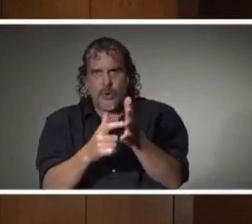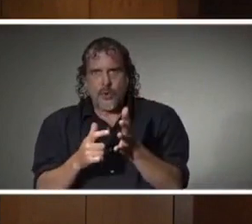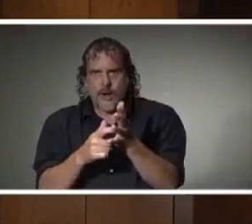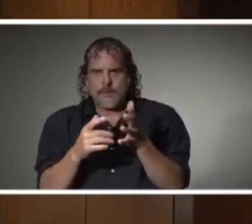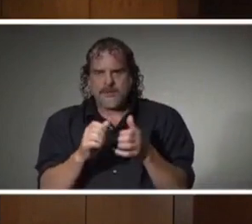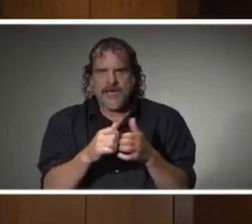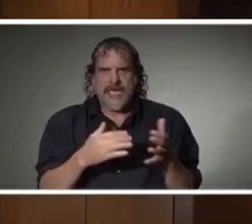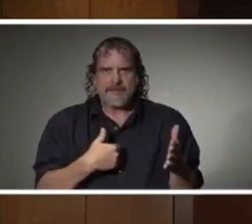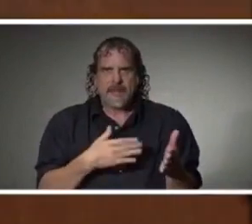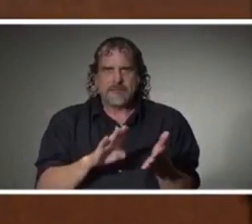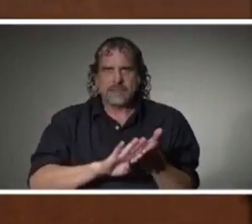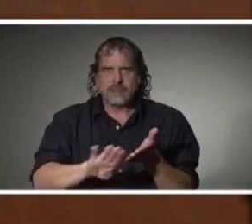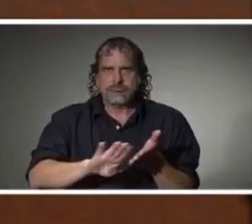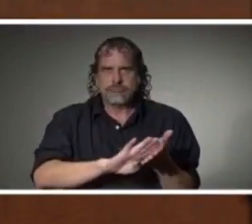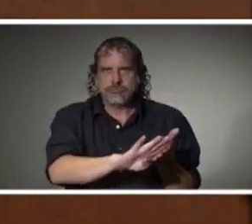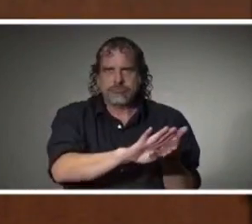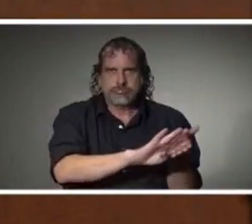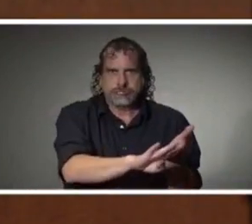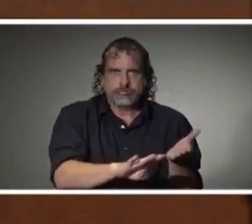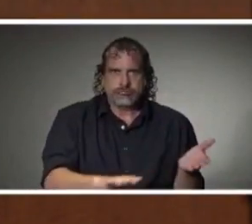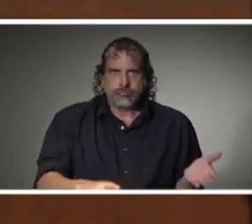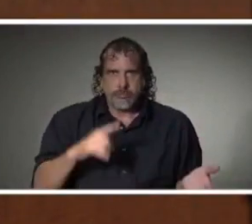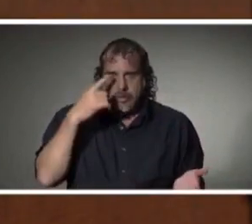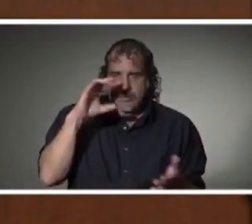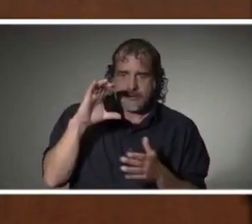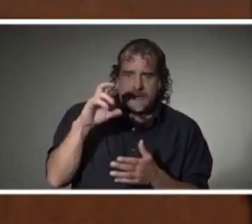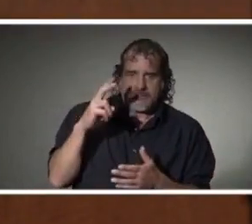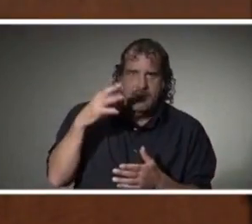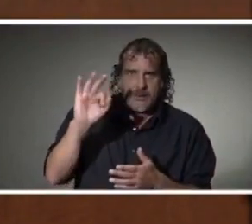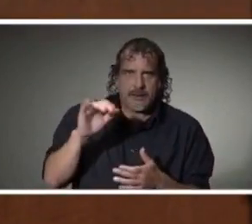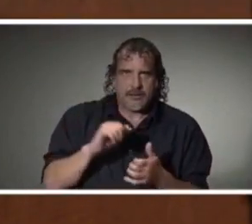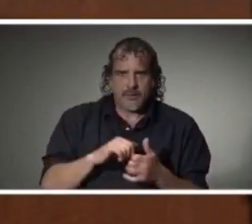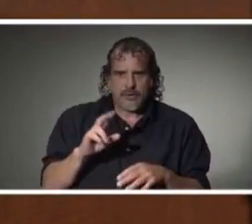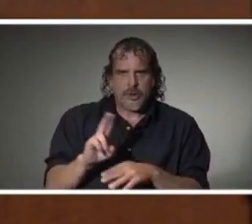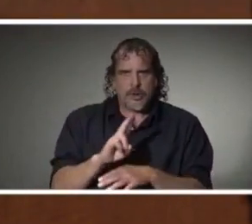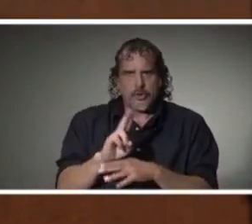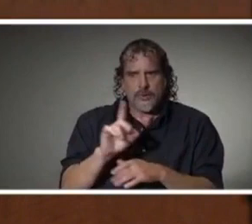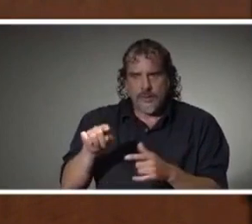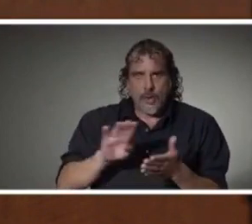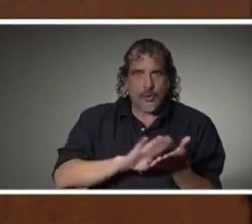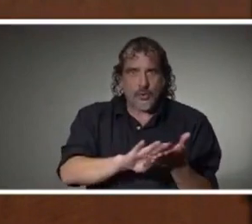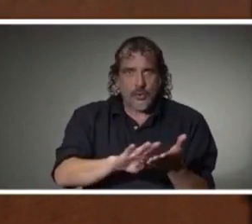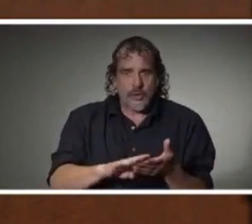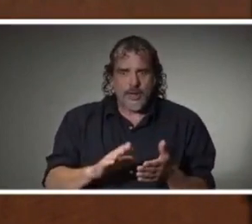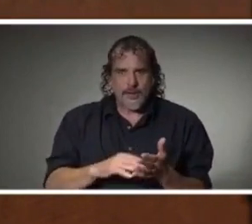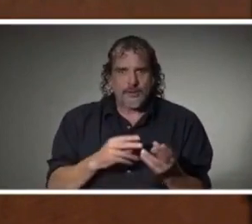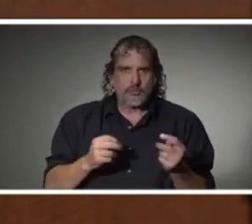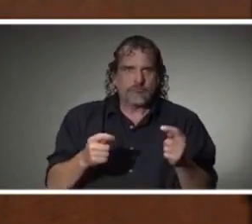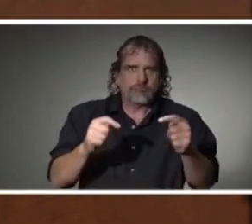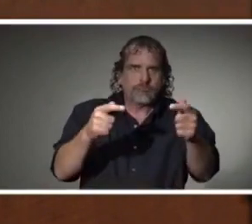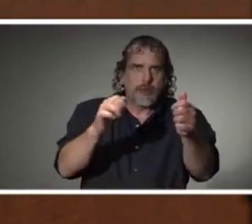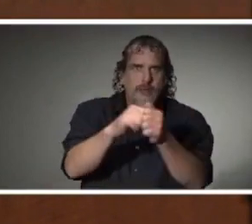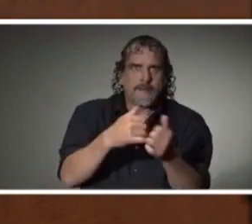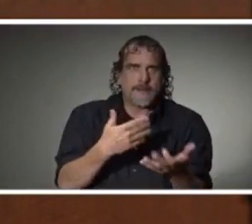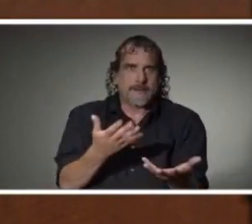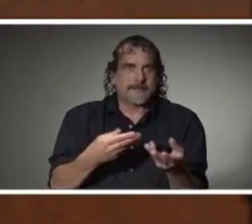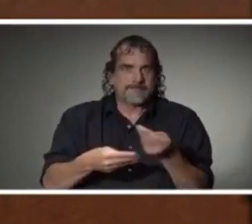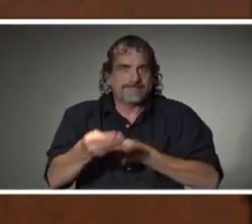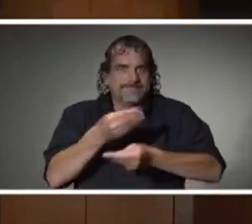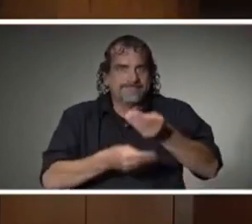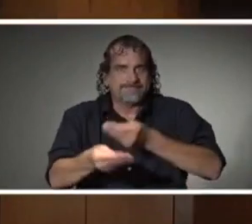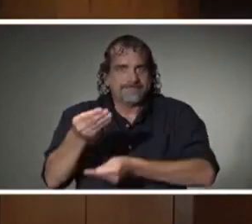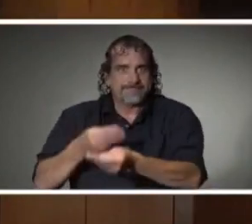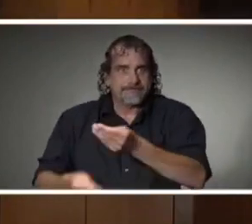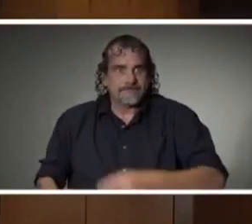COVID situation. So we're utilizing those exceptions in order to facilitate these transactions.